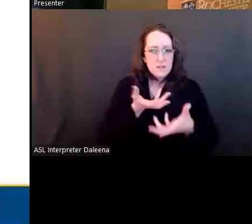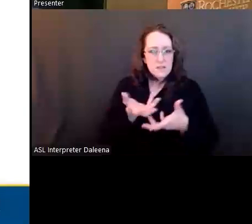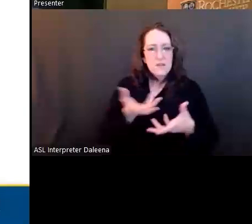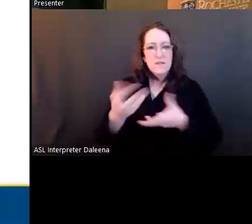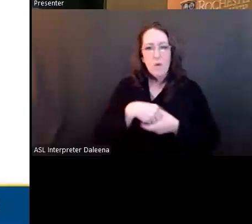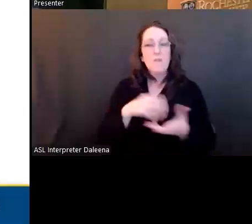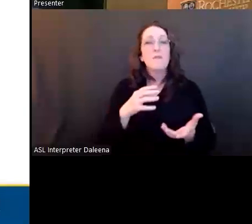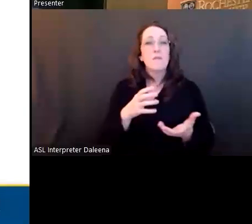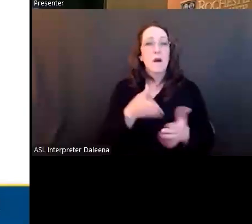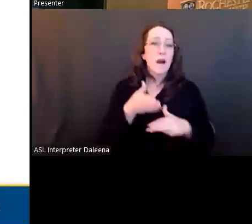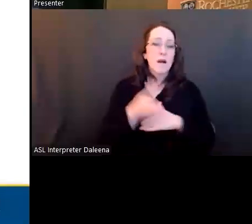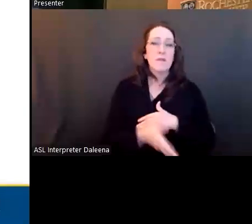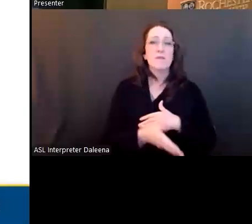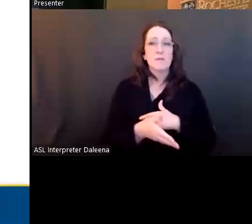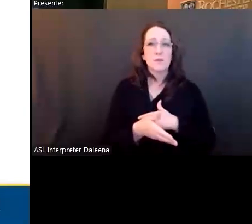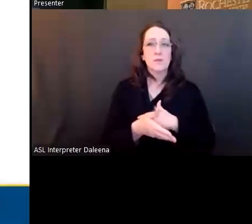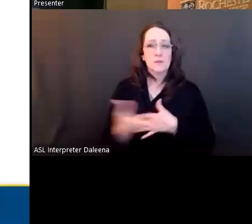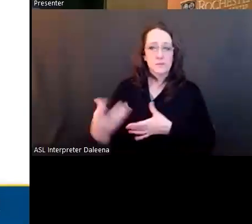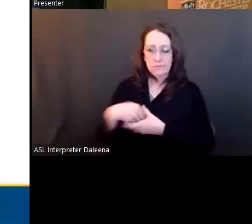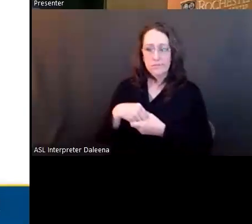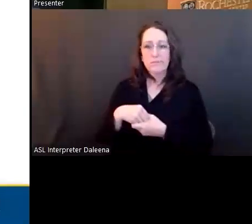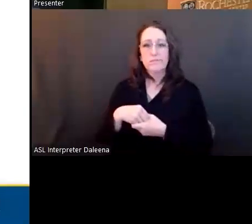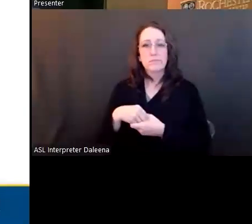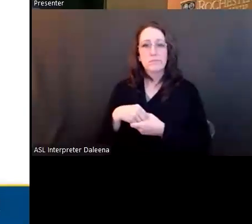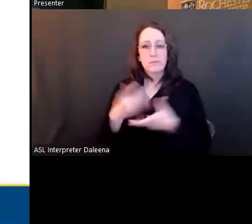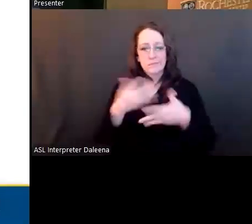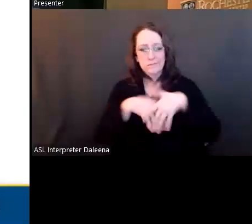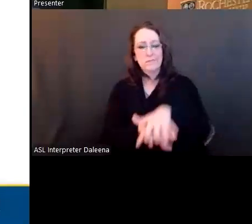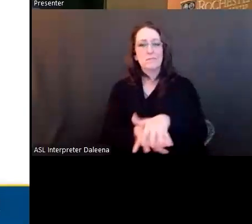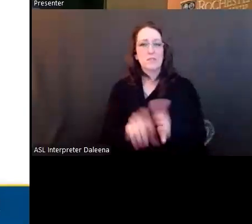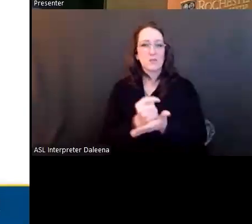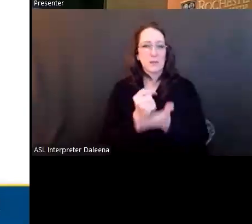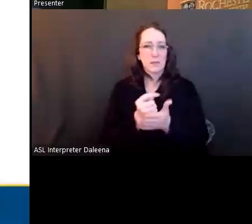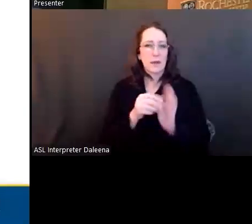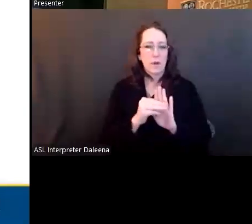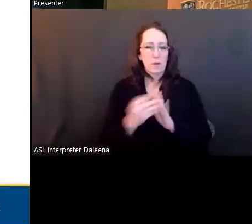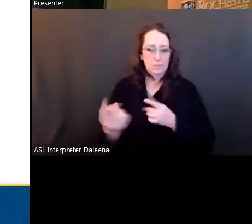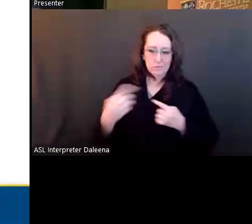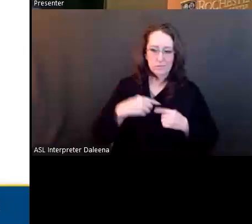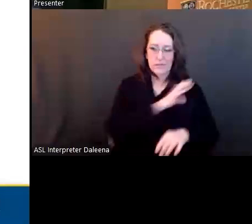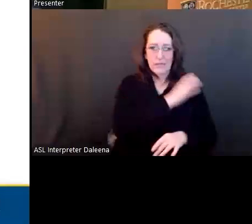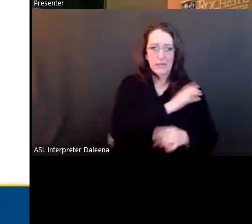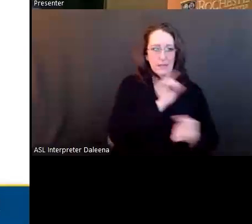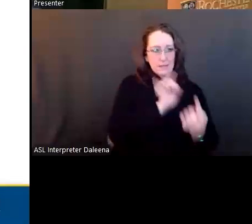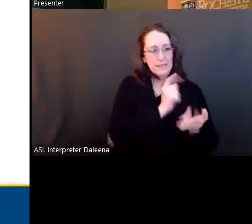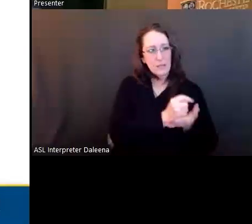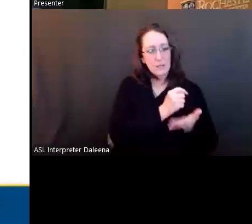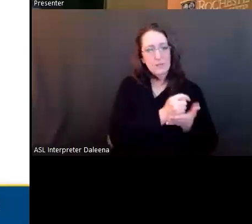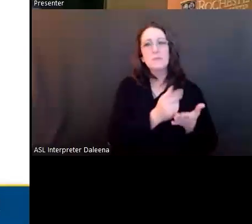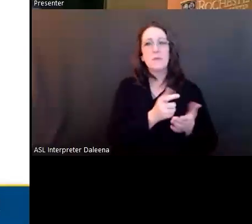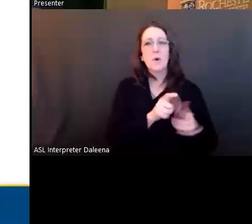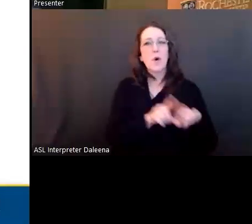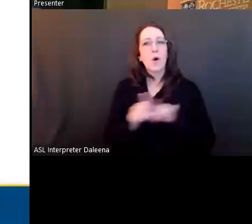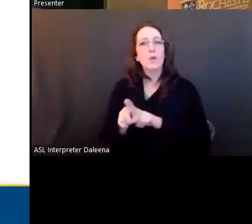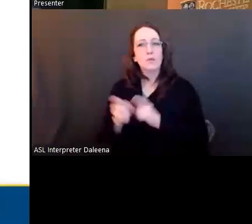after participating in like a hybrid treatment model where she would come into the clinic to meet with me for therapy, but we also were